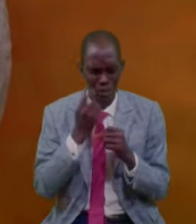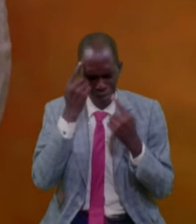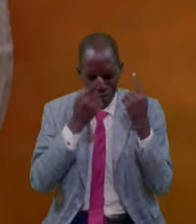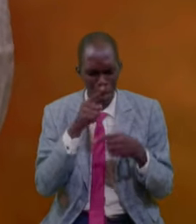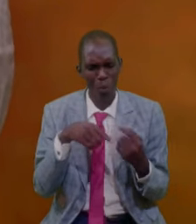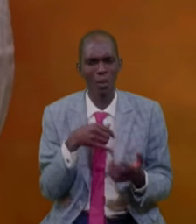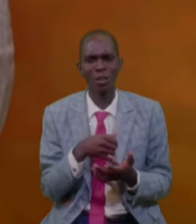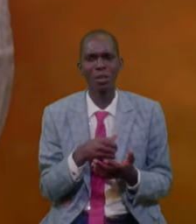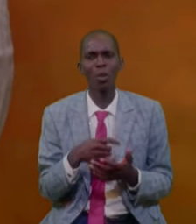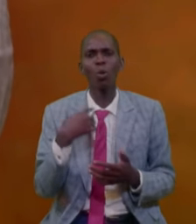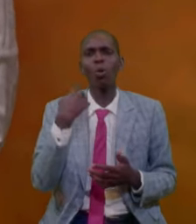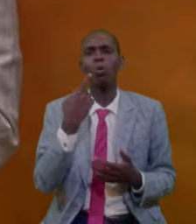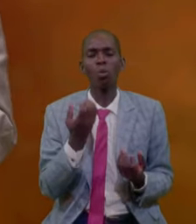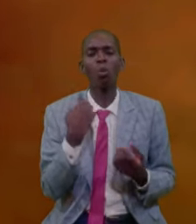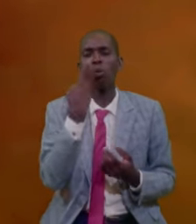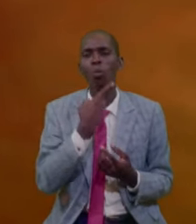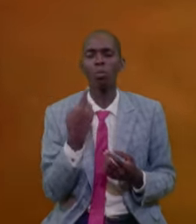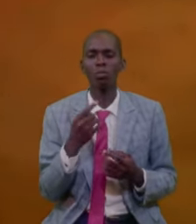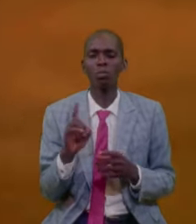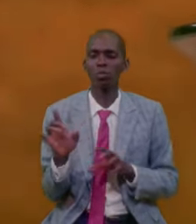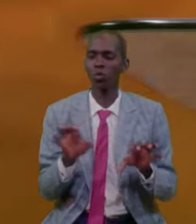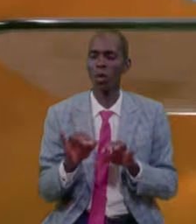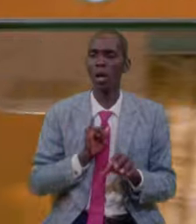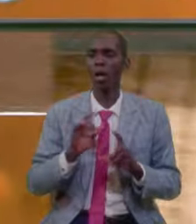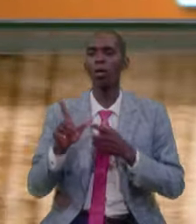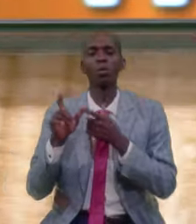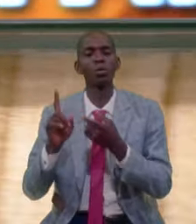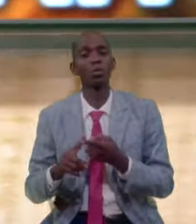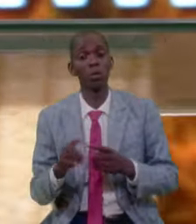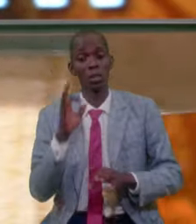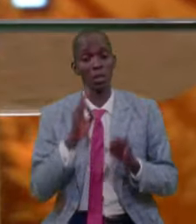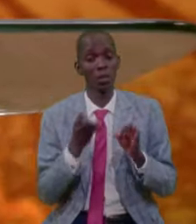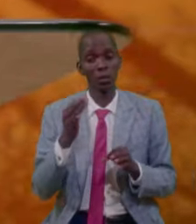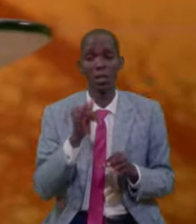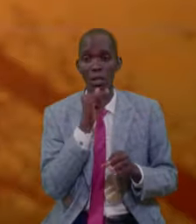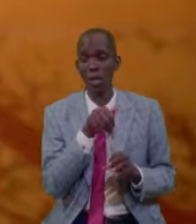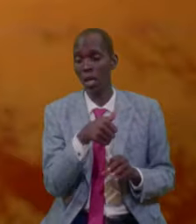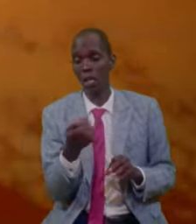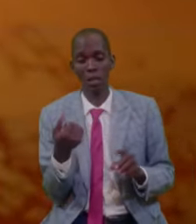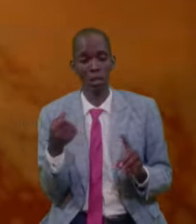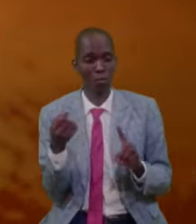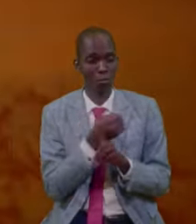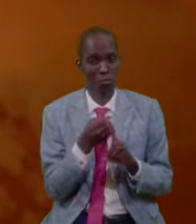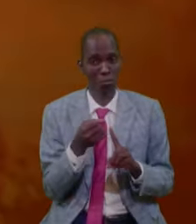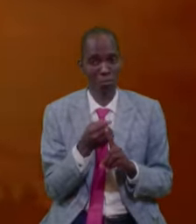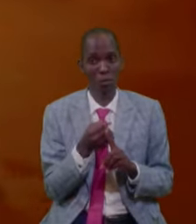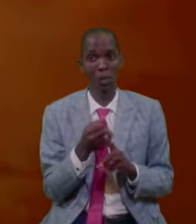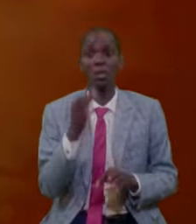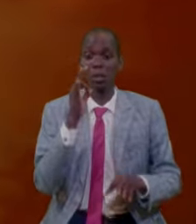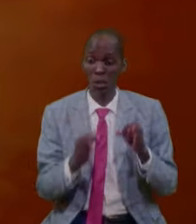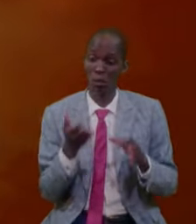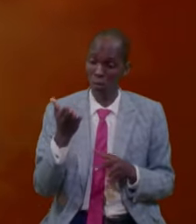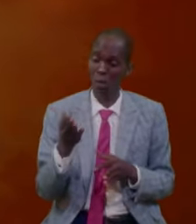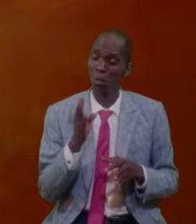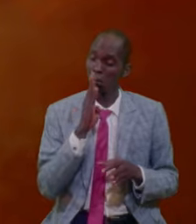Who do I run to? If there's any attack, there's no attack. But if there were attack, affliction, who